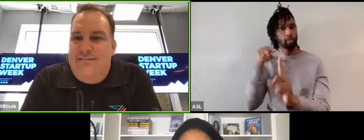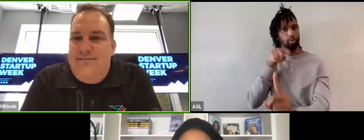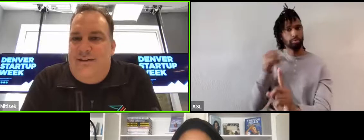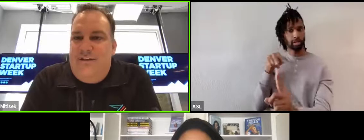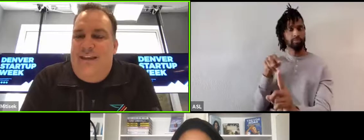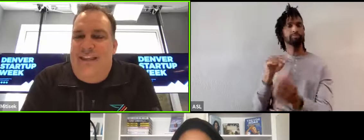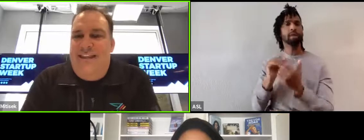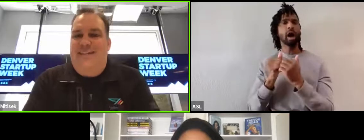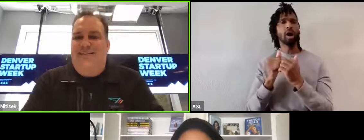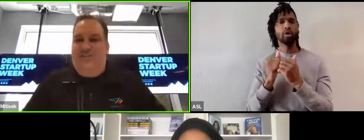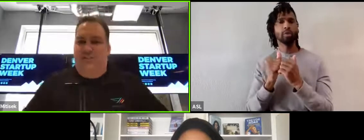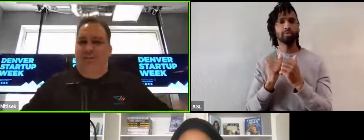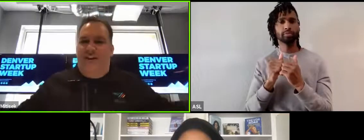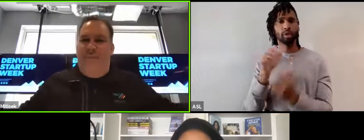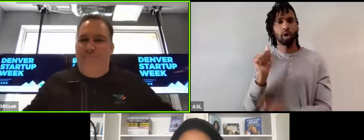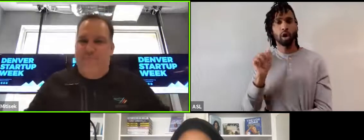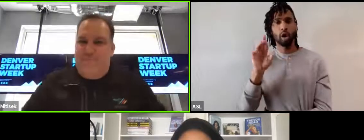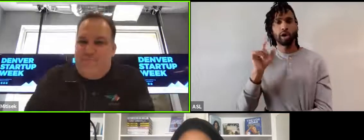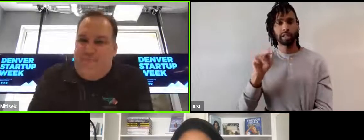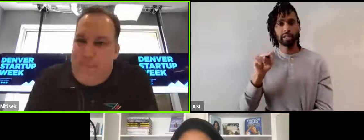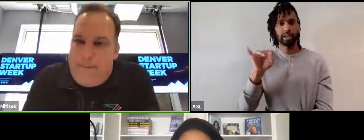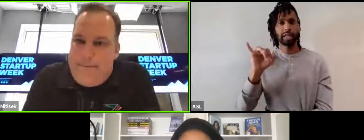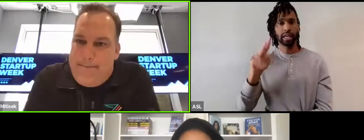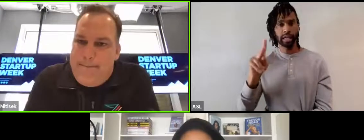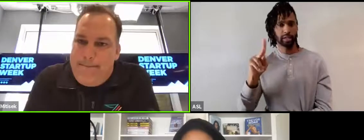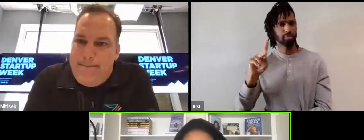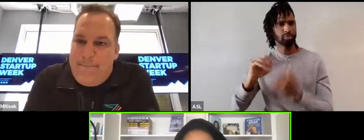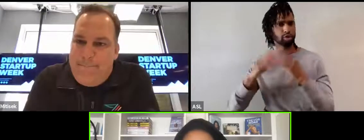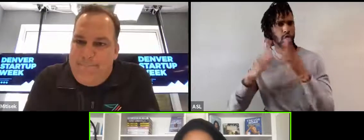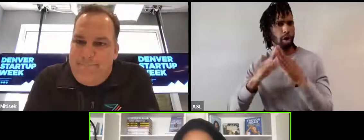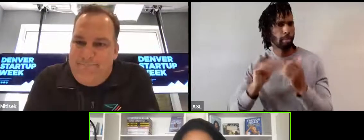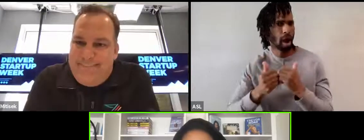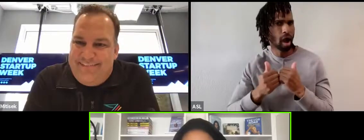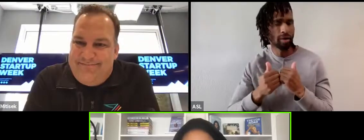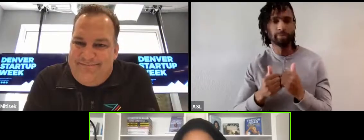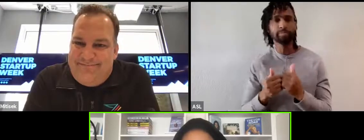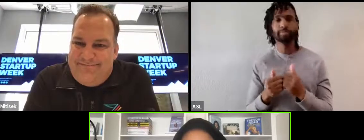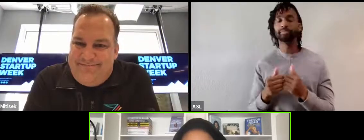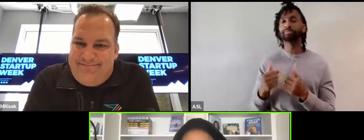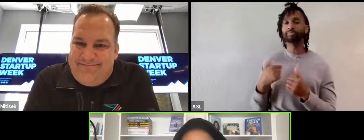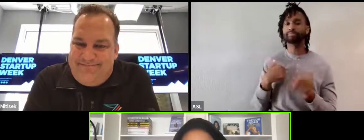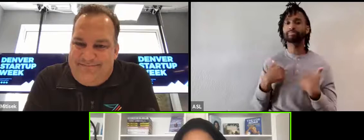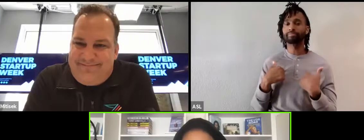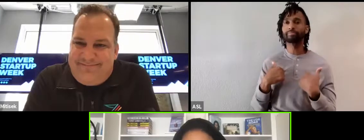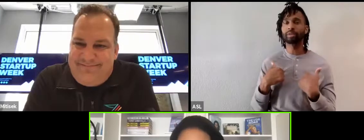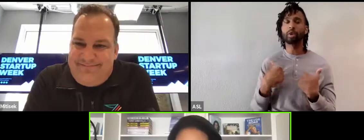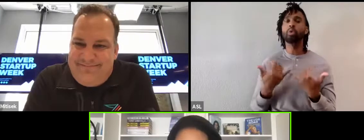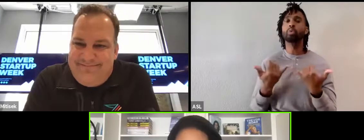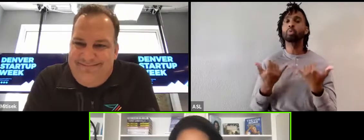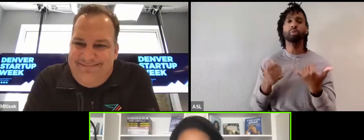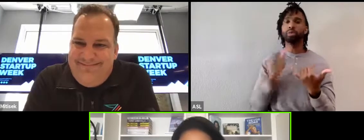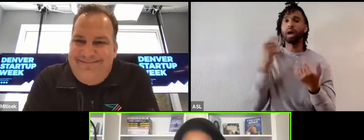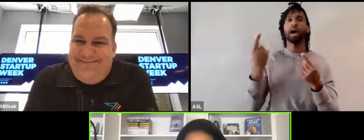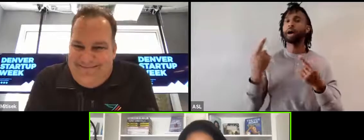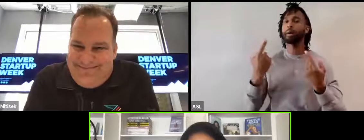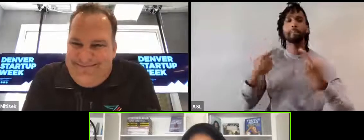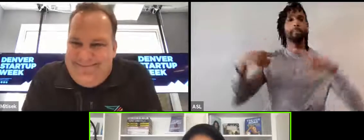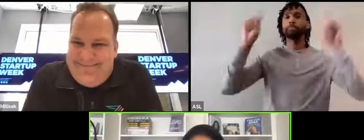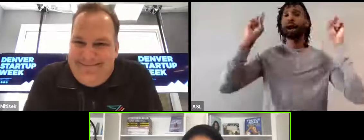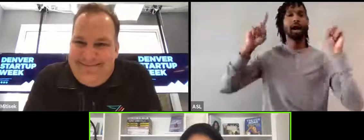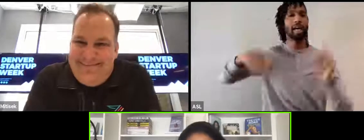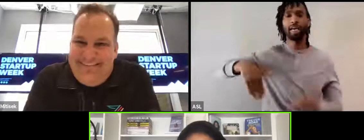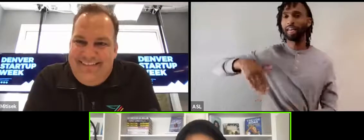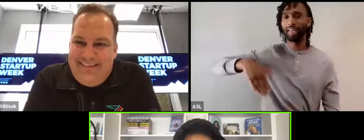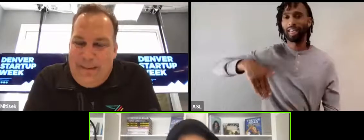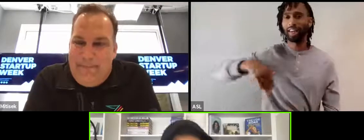did you get Arlan Inc. started up? Well, I certainly feel like we haven't made it yet. We haven't, you know, it's not